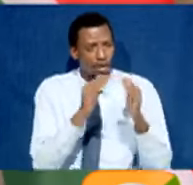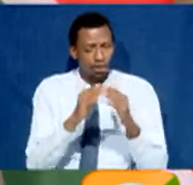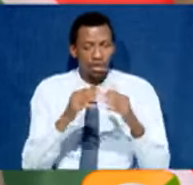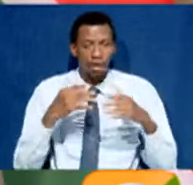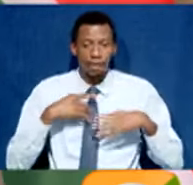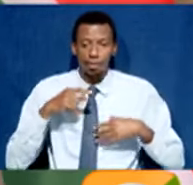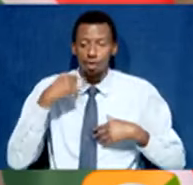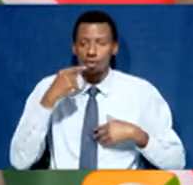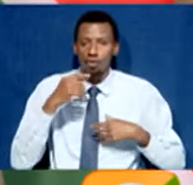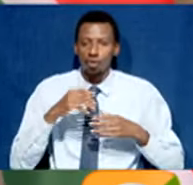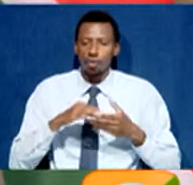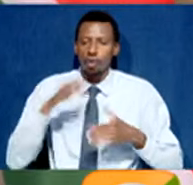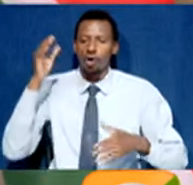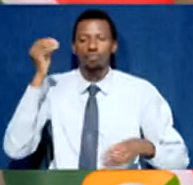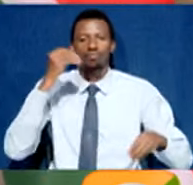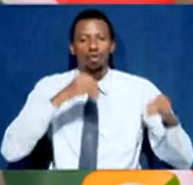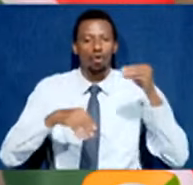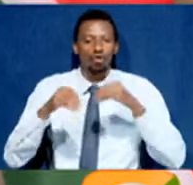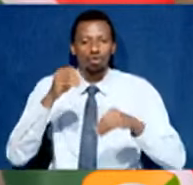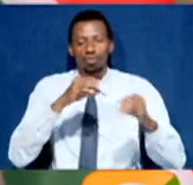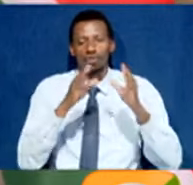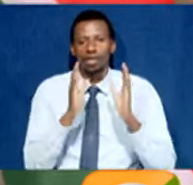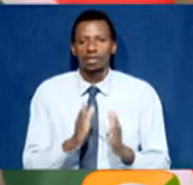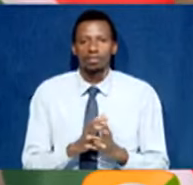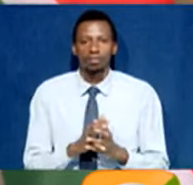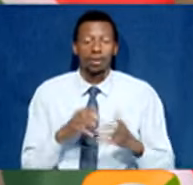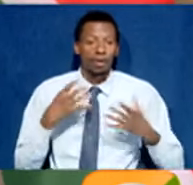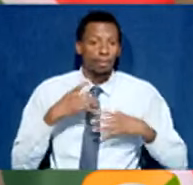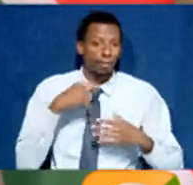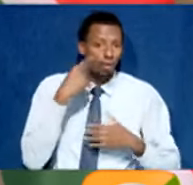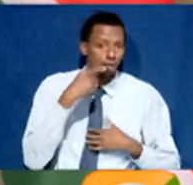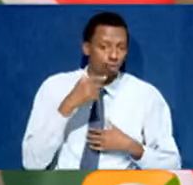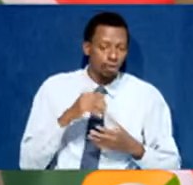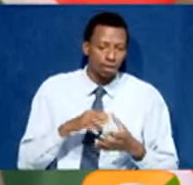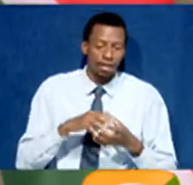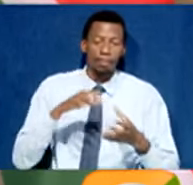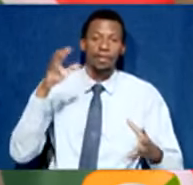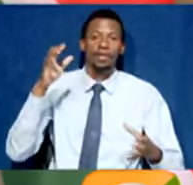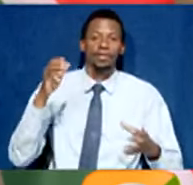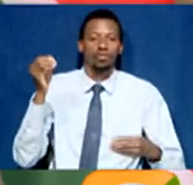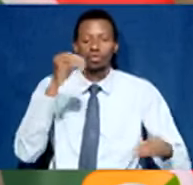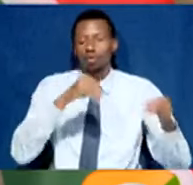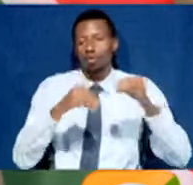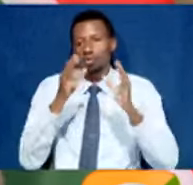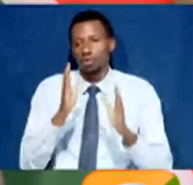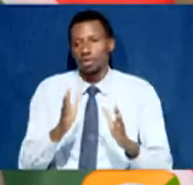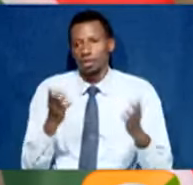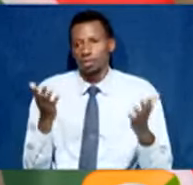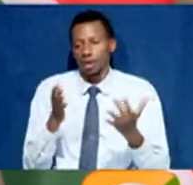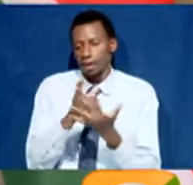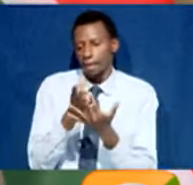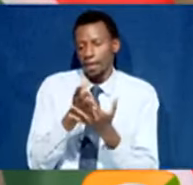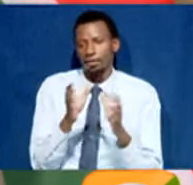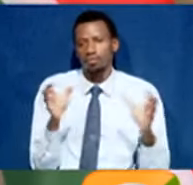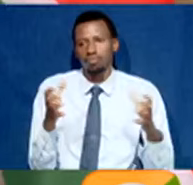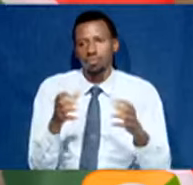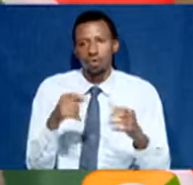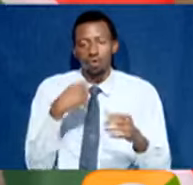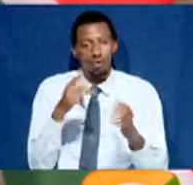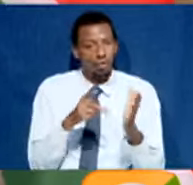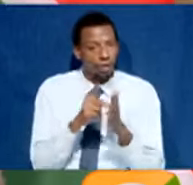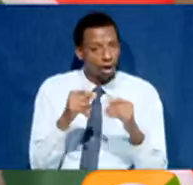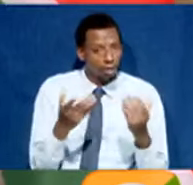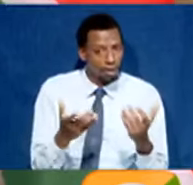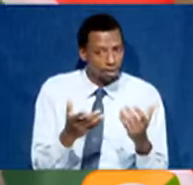are the contributors. You know, the people who are the biggest contributors, the people in the middle class, who will pay now